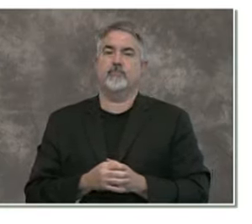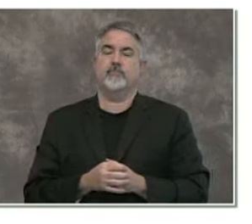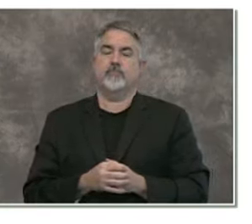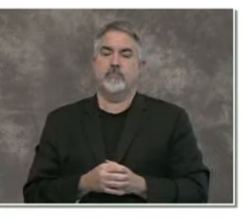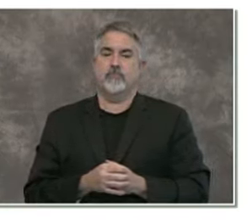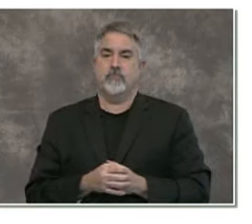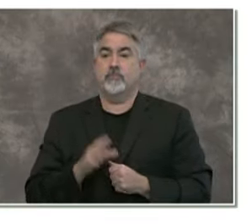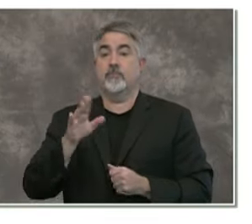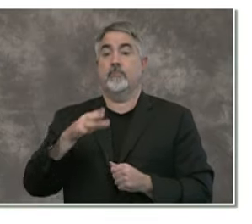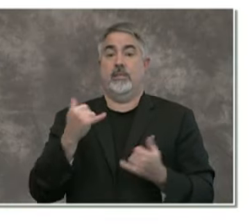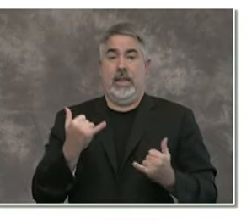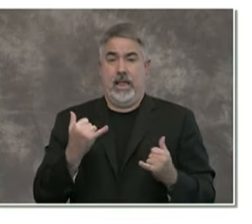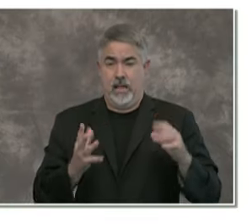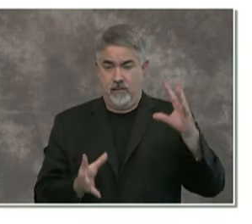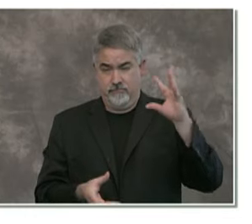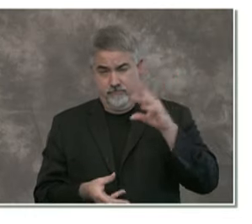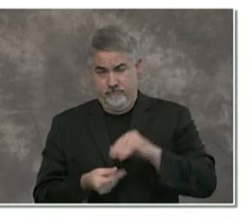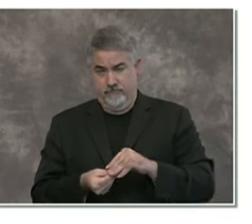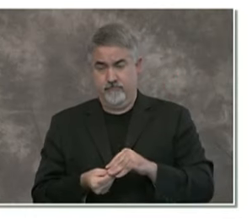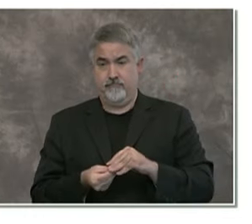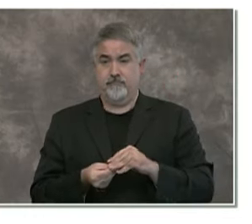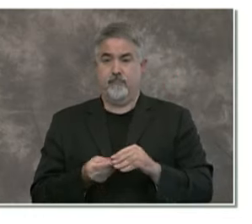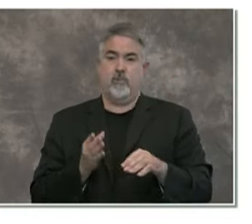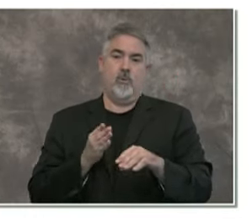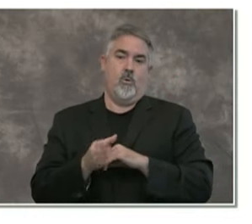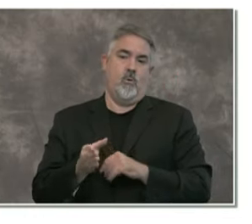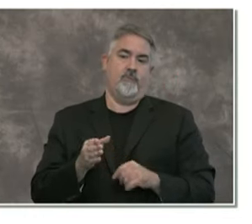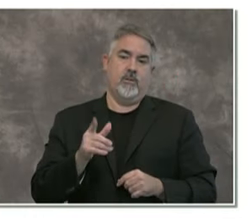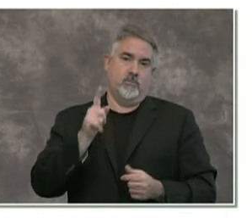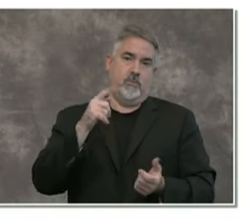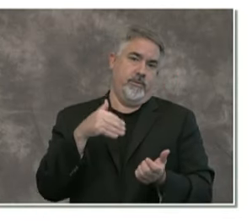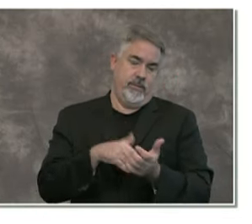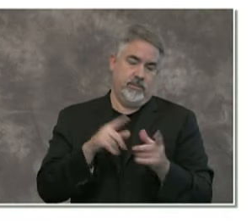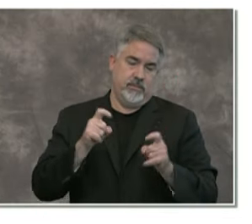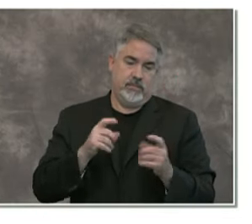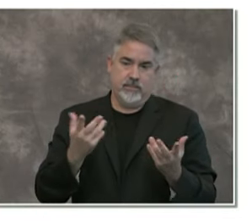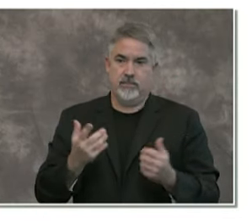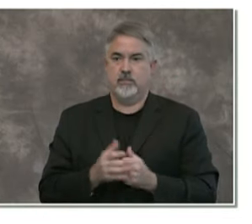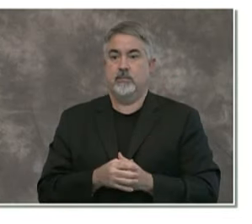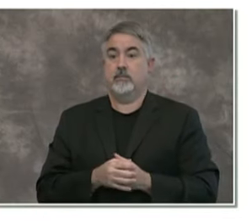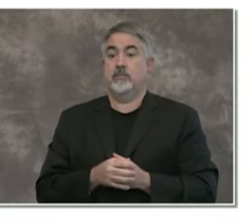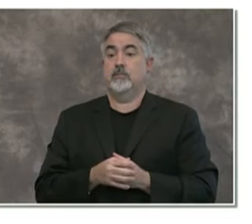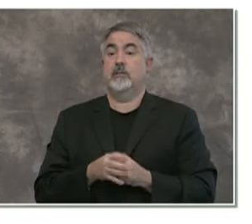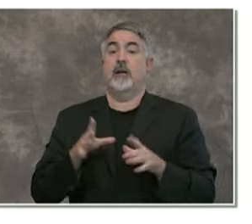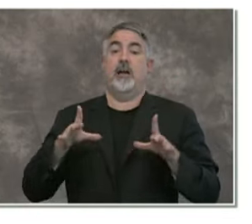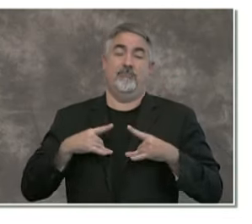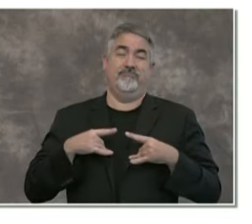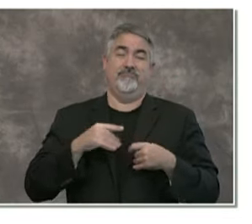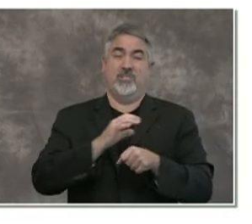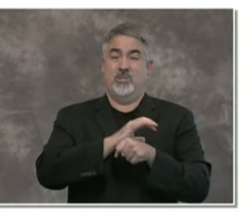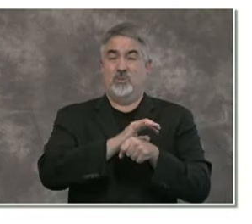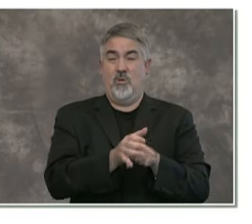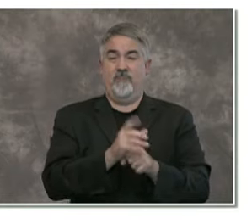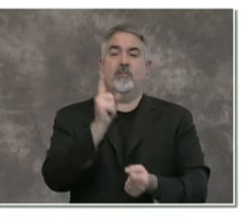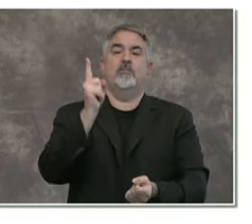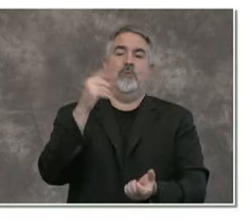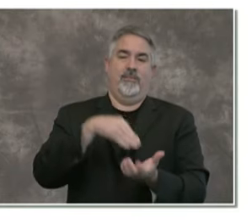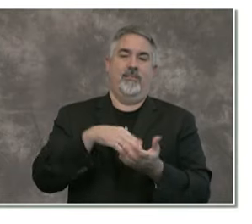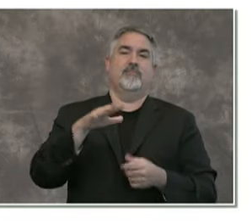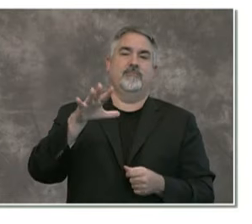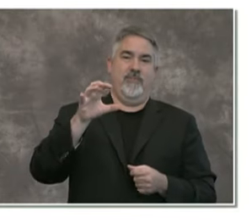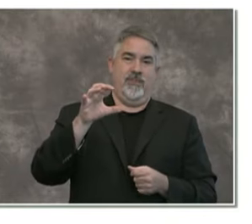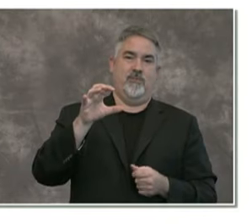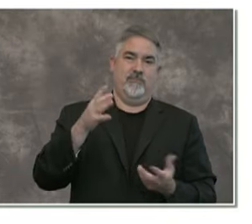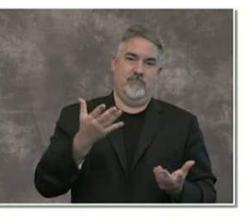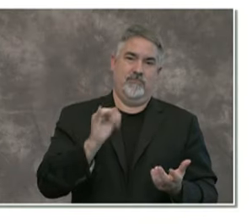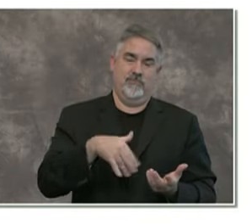see our total testing at over 21,000 relative to our positives at just over 1,500. Again, we continue to have about 93% of